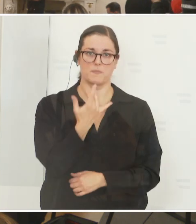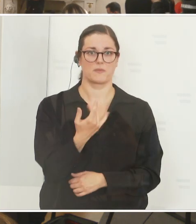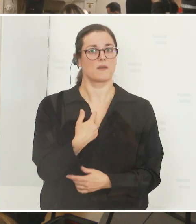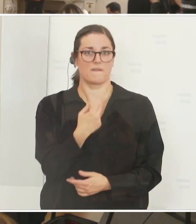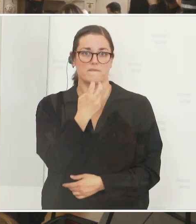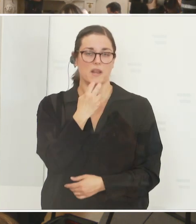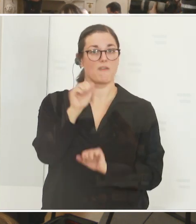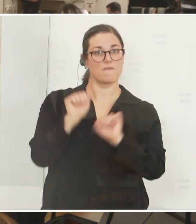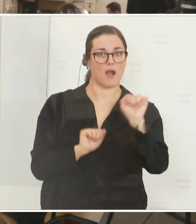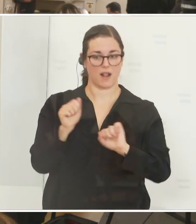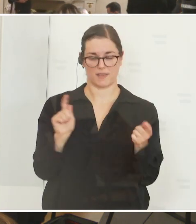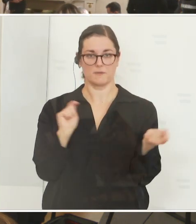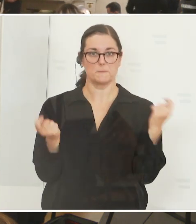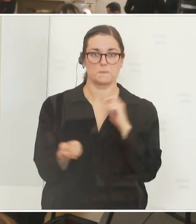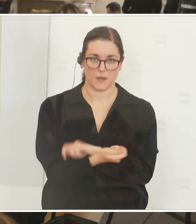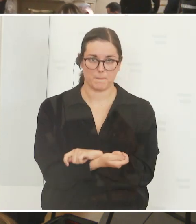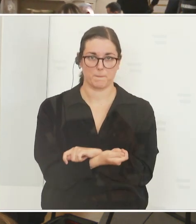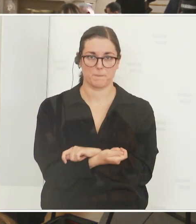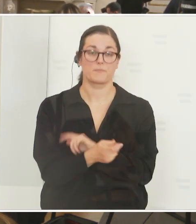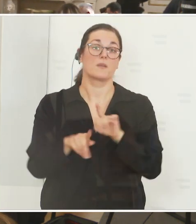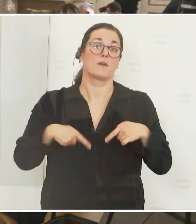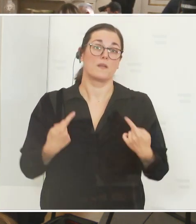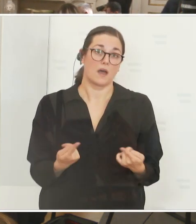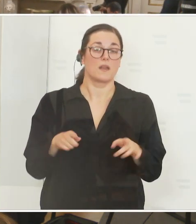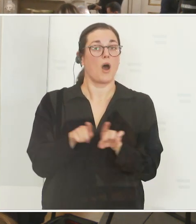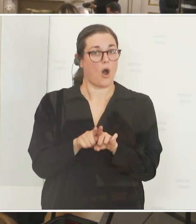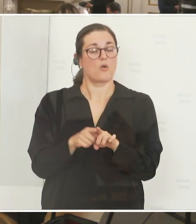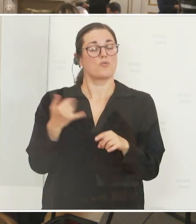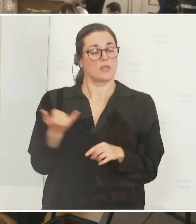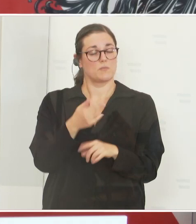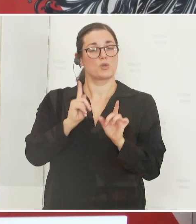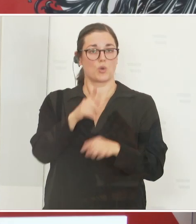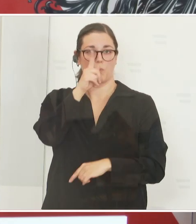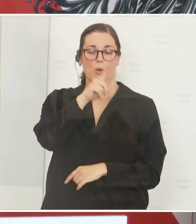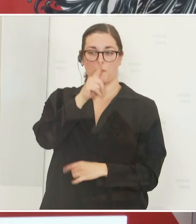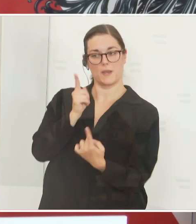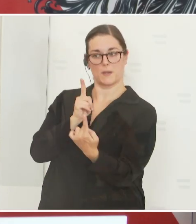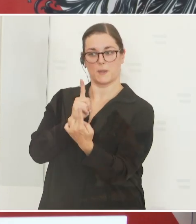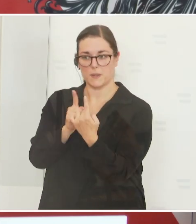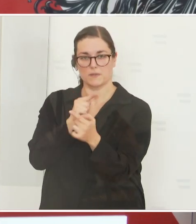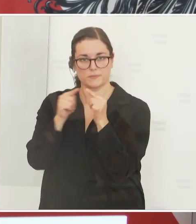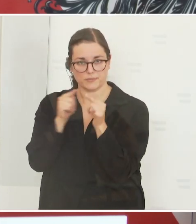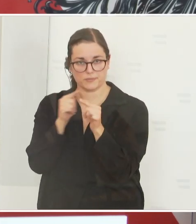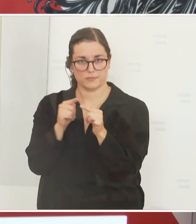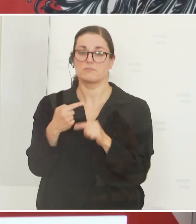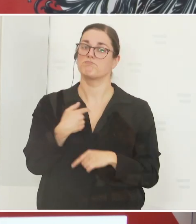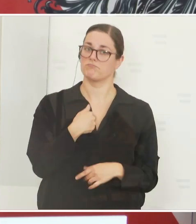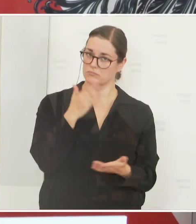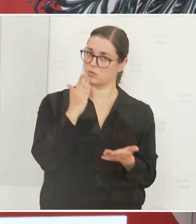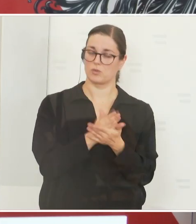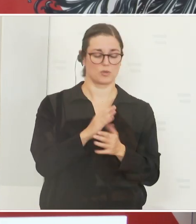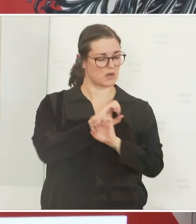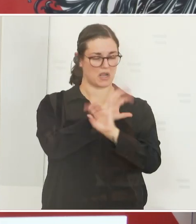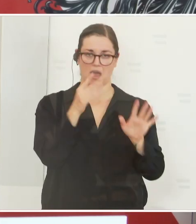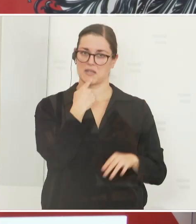behavior, then you should also try to talk to the people. I did very clearly express already in New